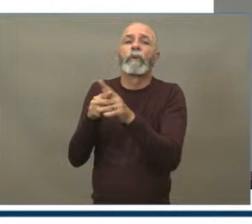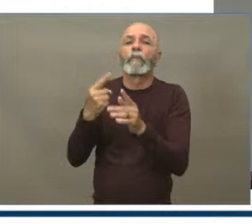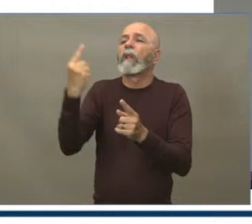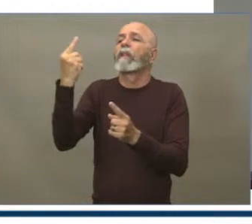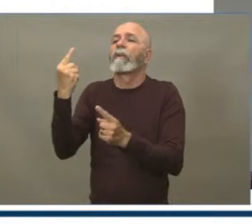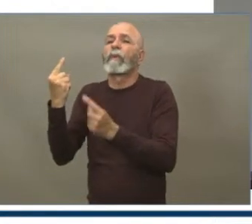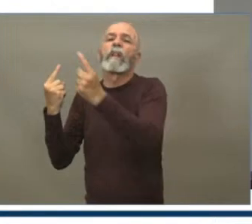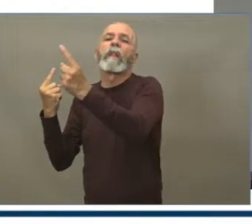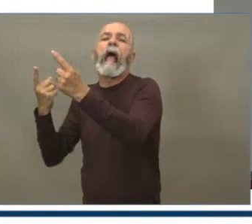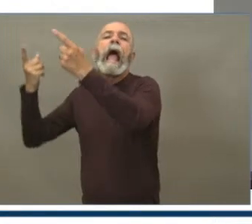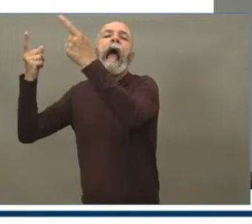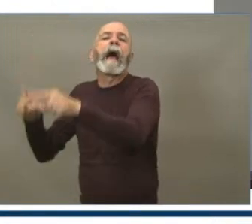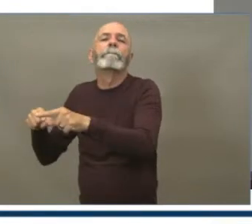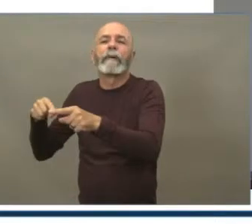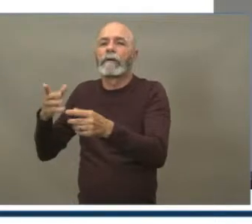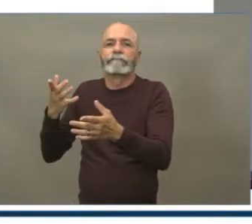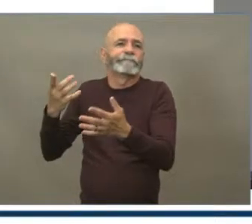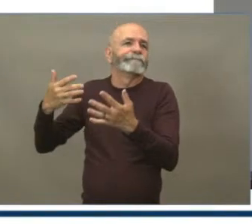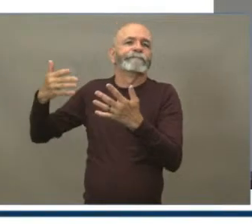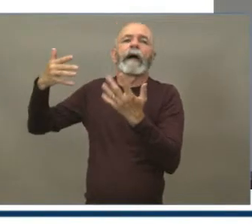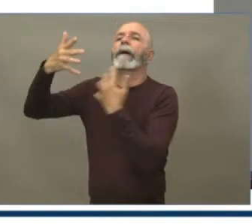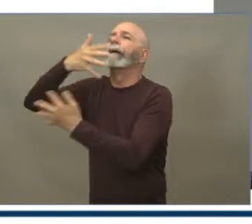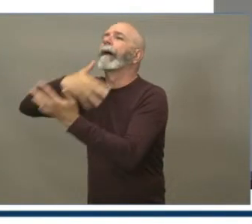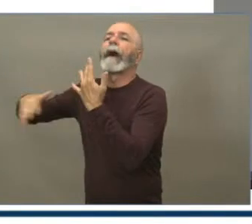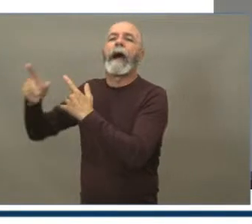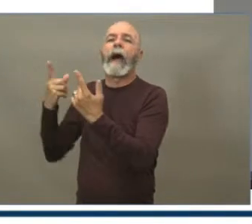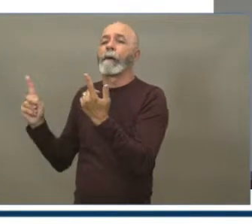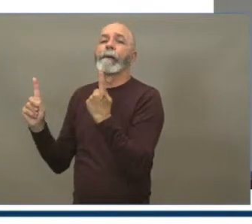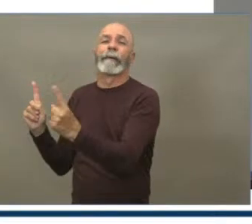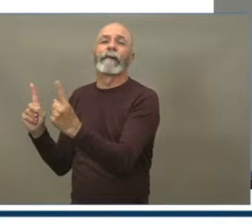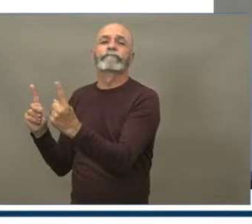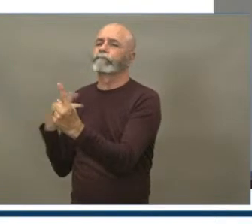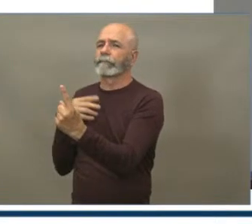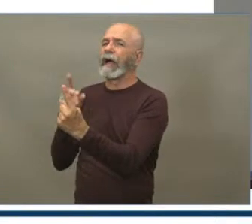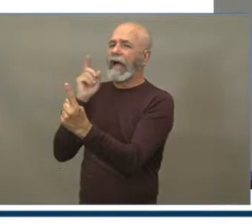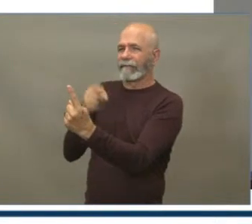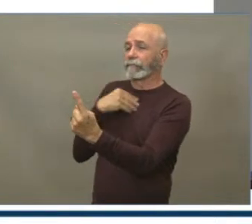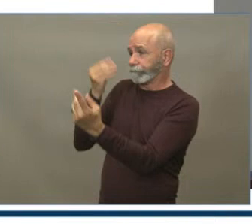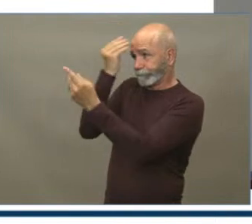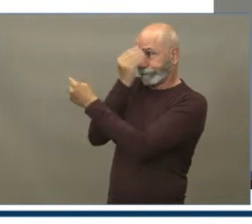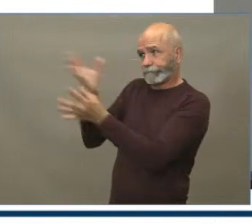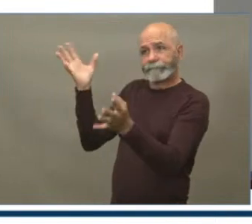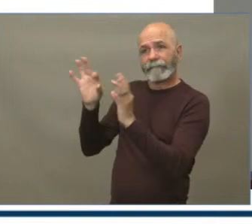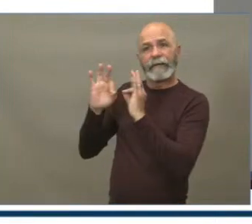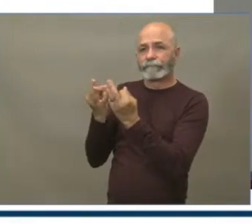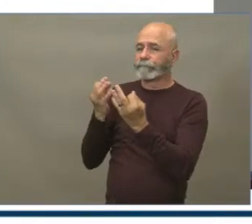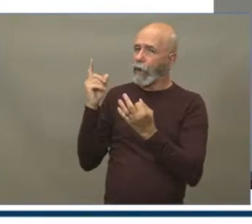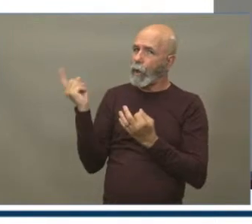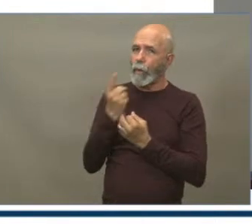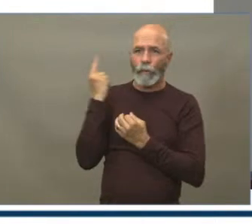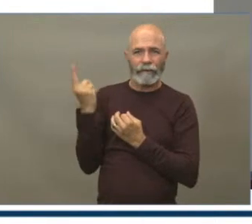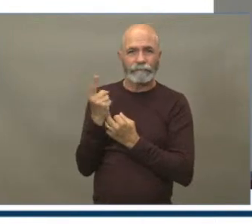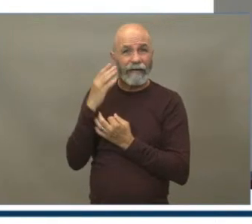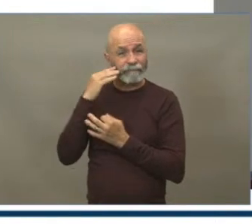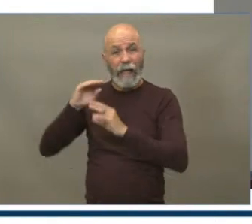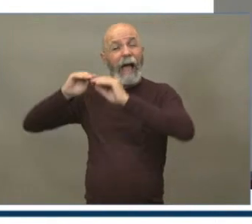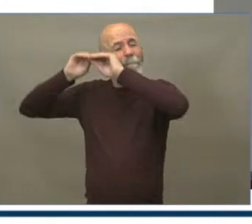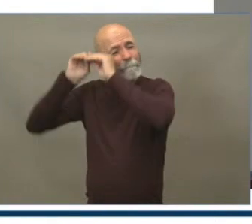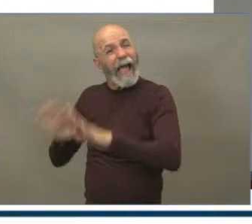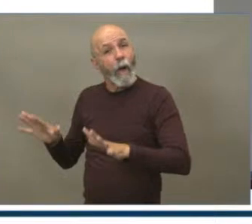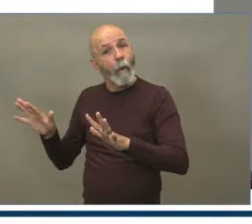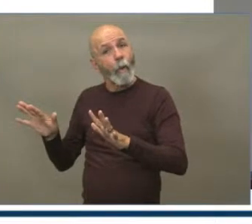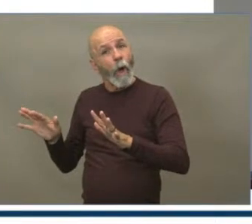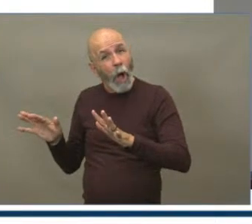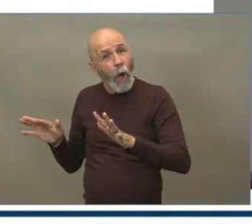in a child care center. But the appropriate people are notified in every single circumstance. If we do have an outbreak, and we have a few of them, then and we've